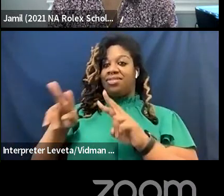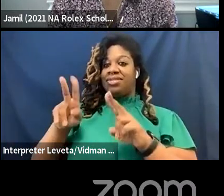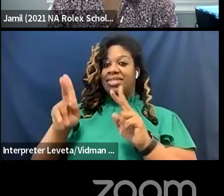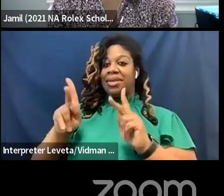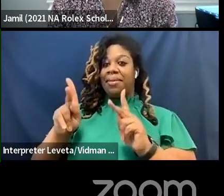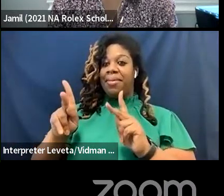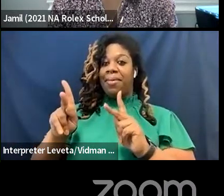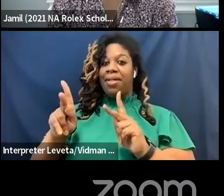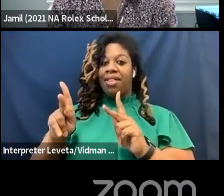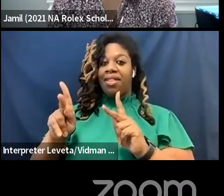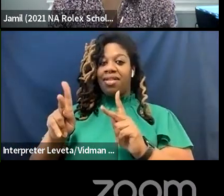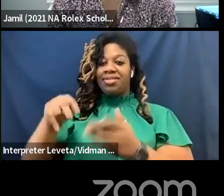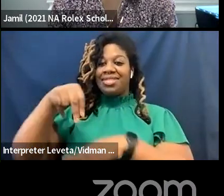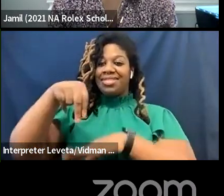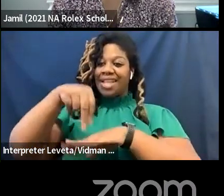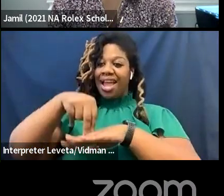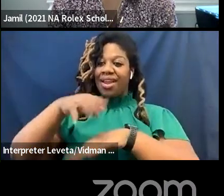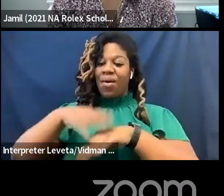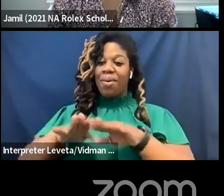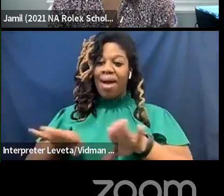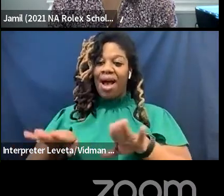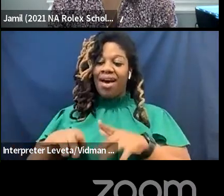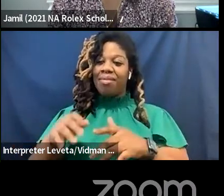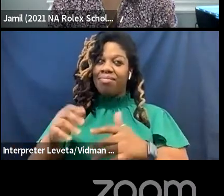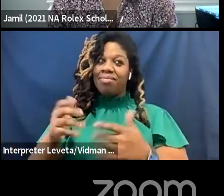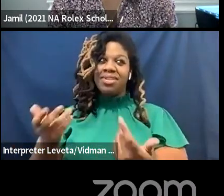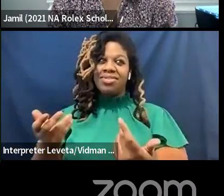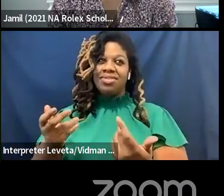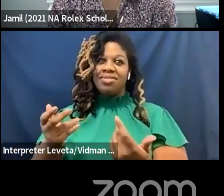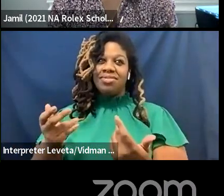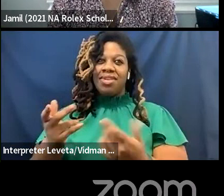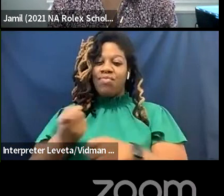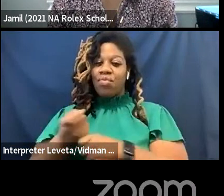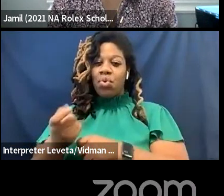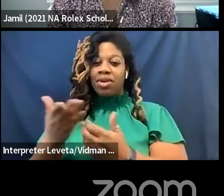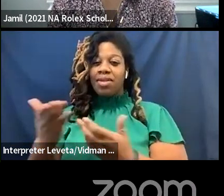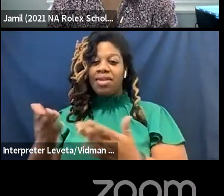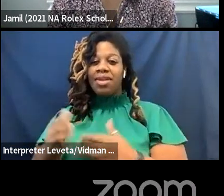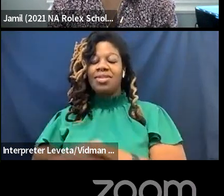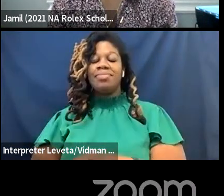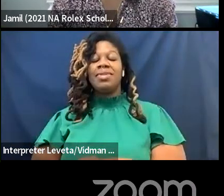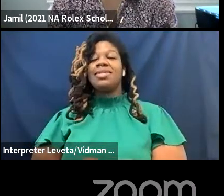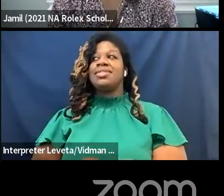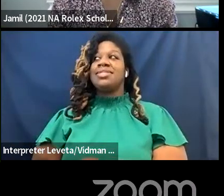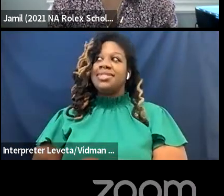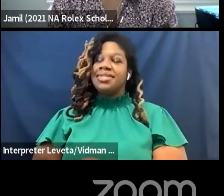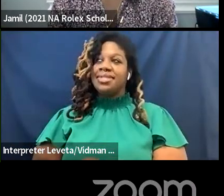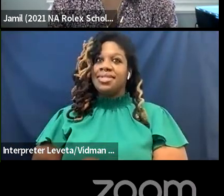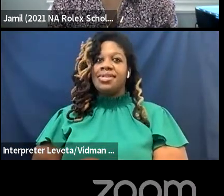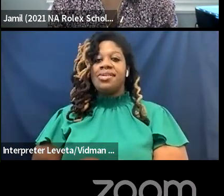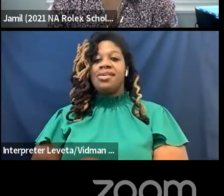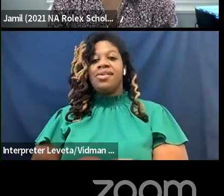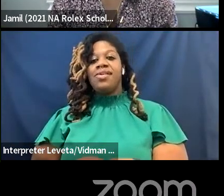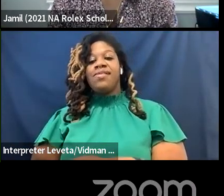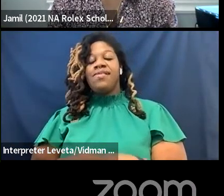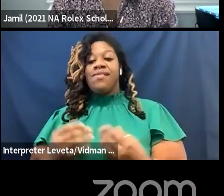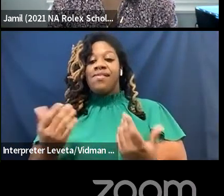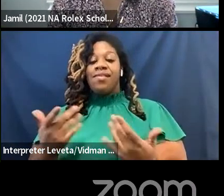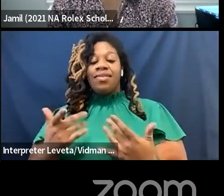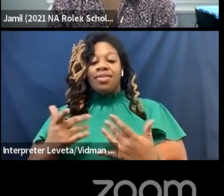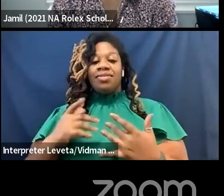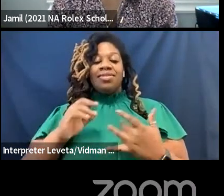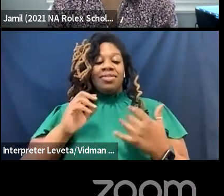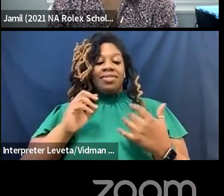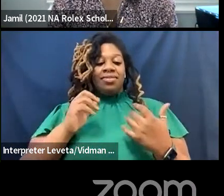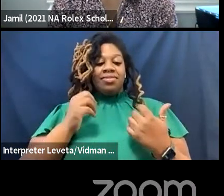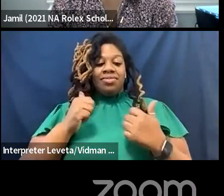things over, did detract from my experience earlier on. And as I learned to kind of like let go of that kind of obsessive